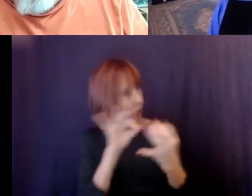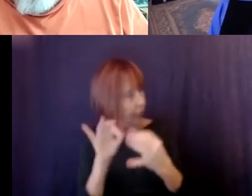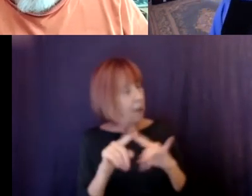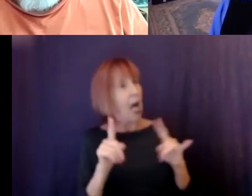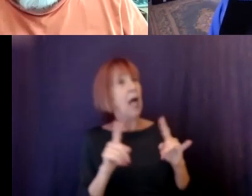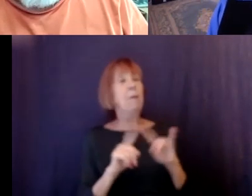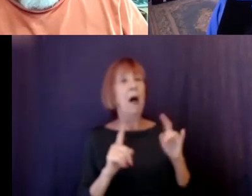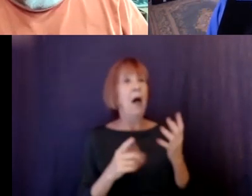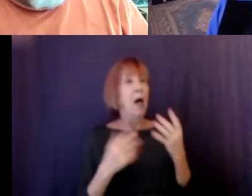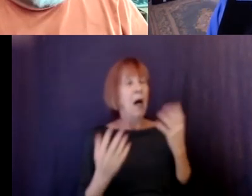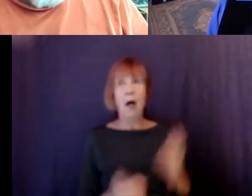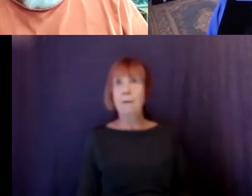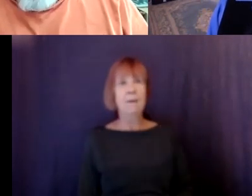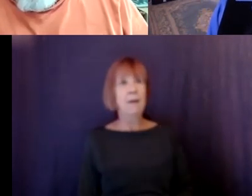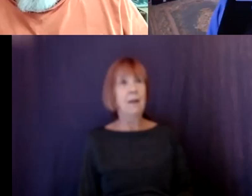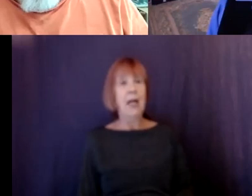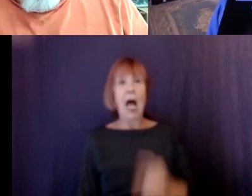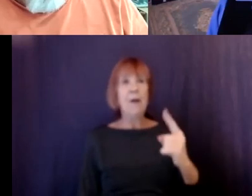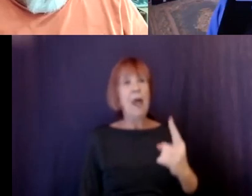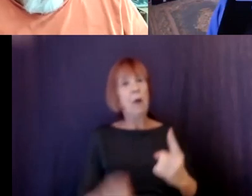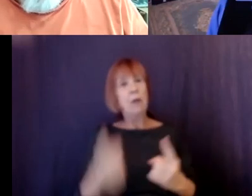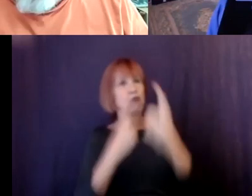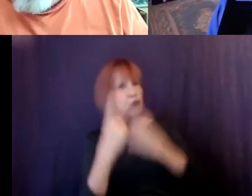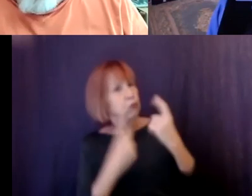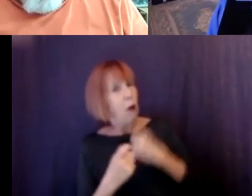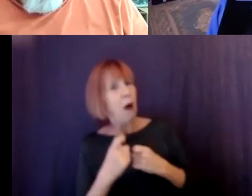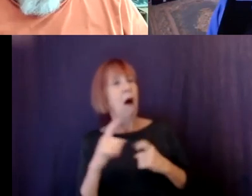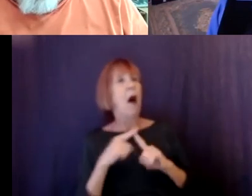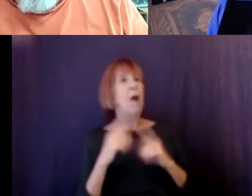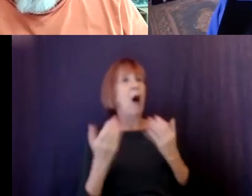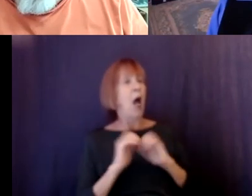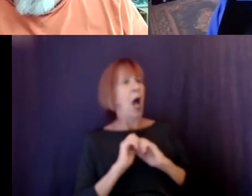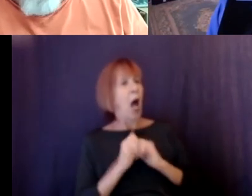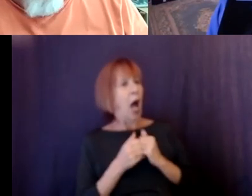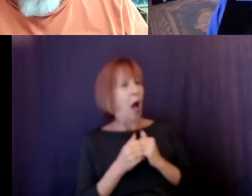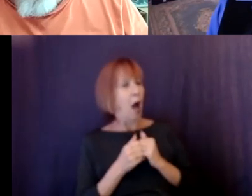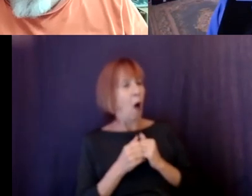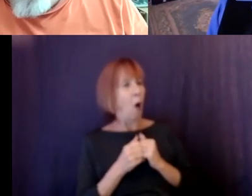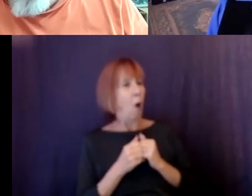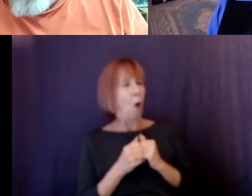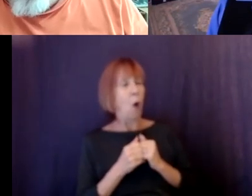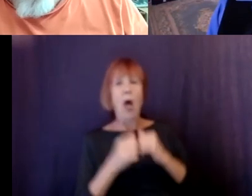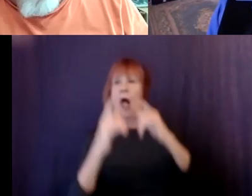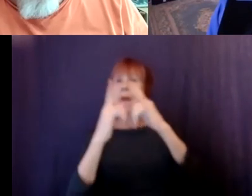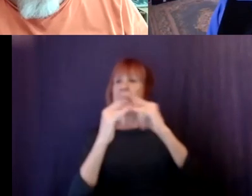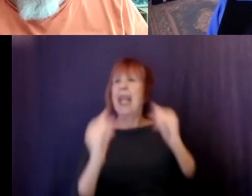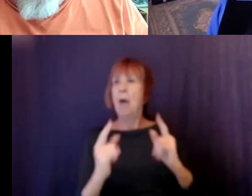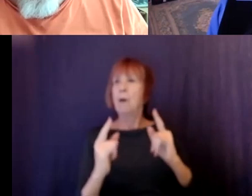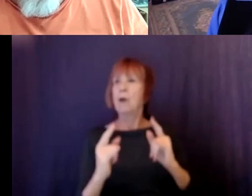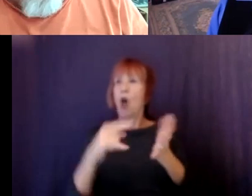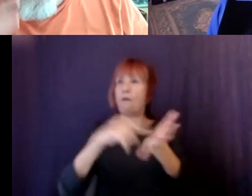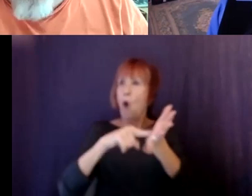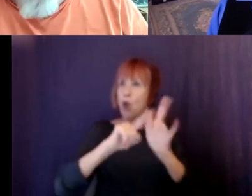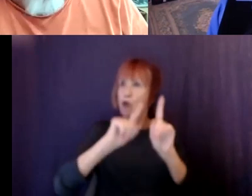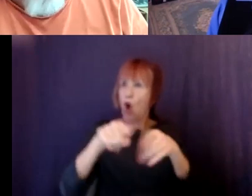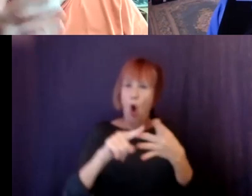and, you know, asking just questions about things like how, you know, how do the campers afford to go there, were